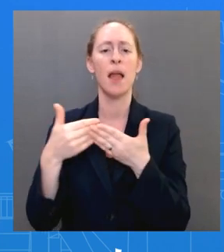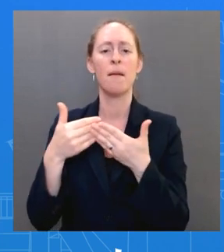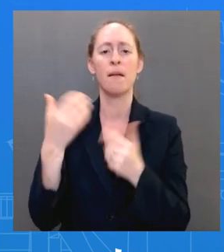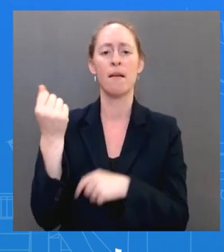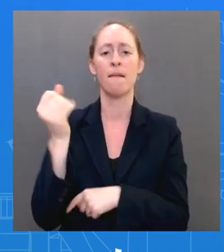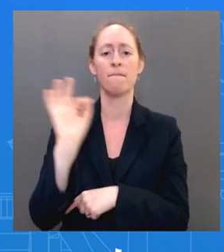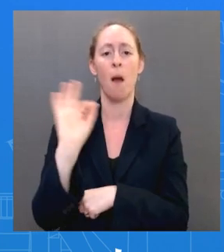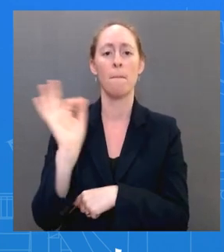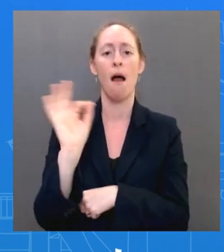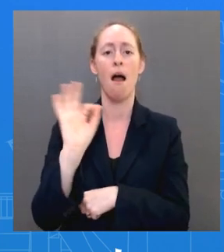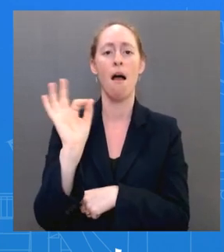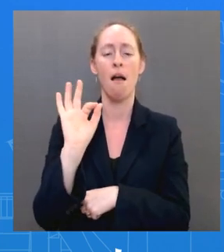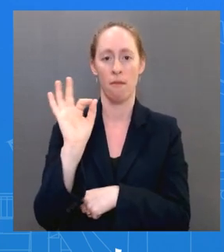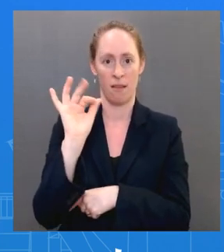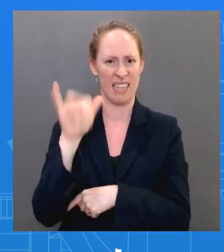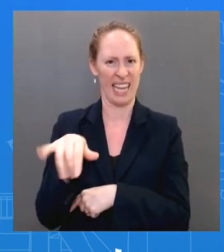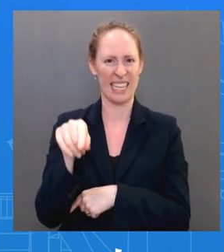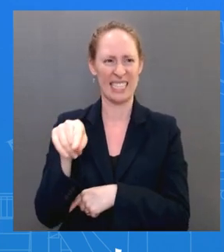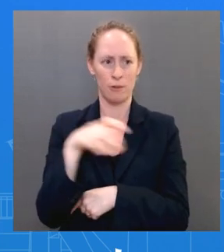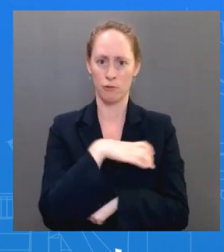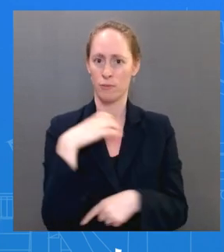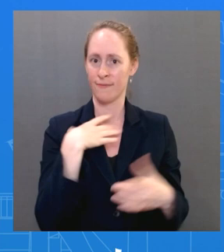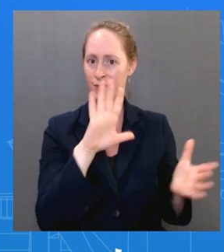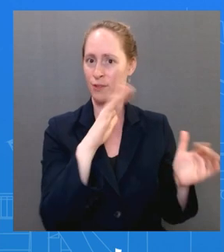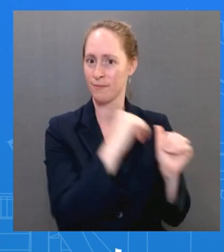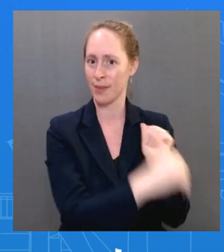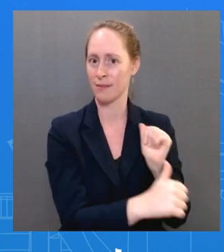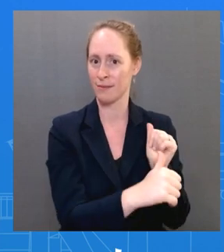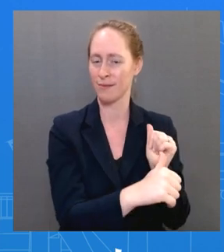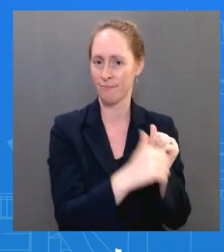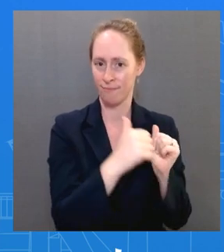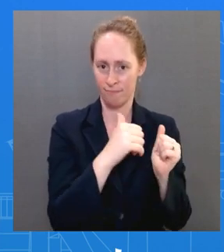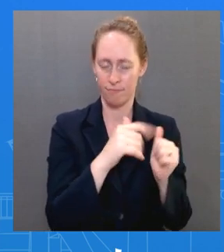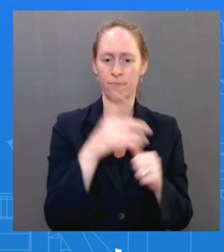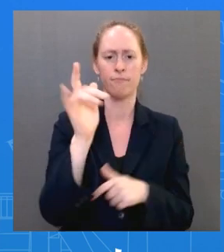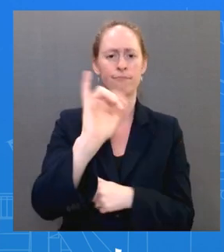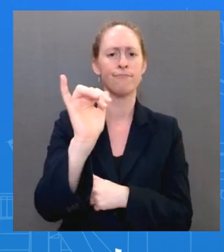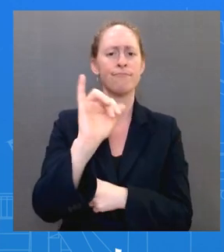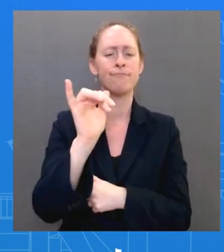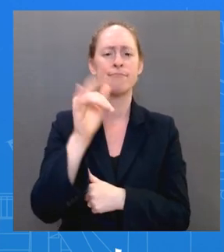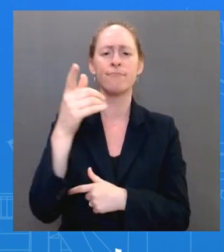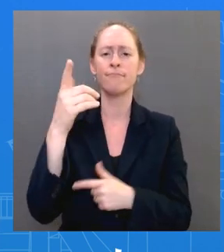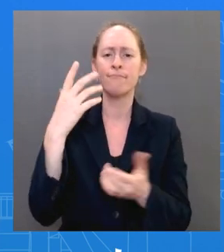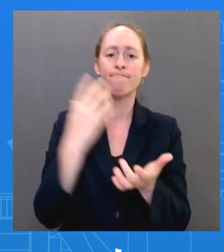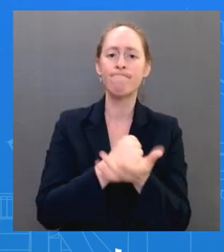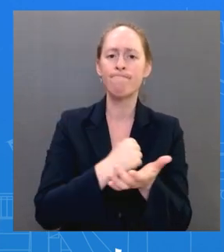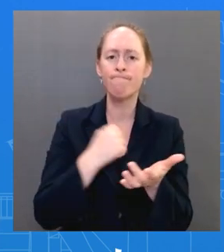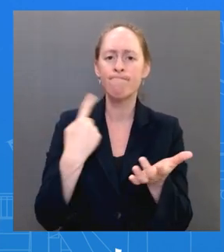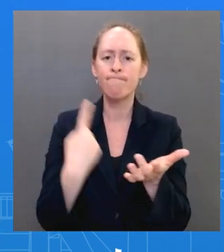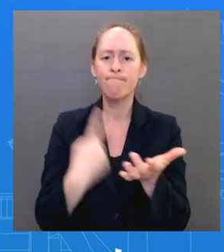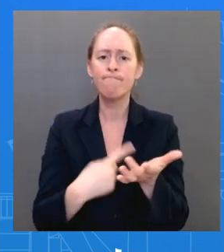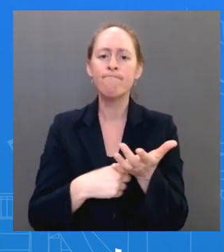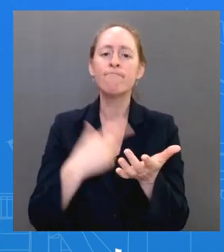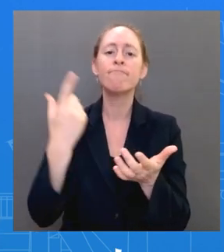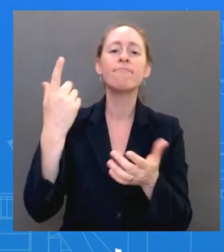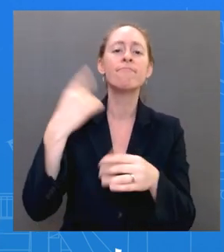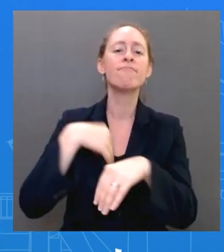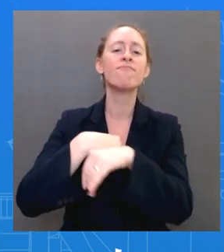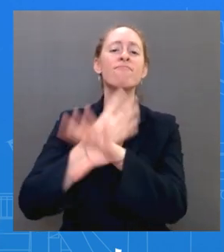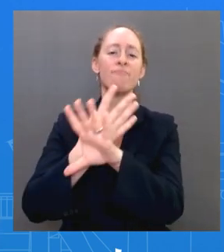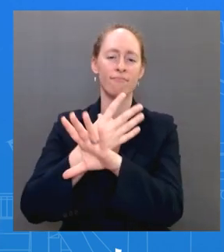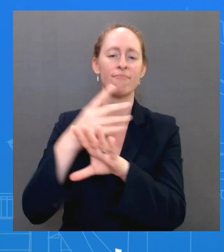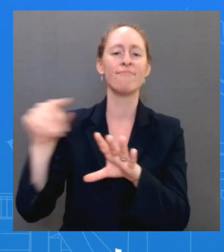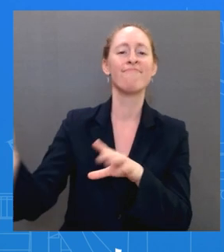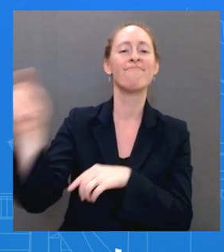feeling and to the hosts of yesterday's DNC event to thank them for their flexibility. This morning, the president received the